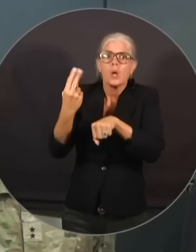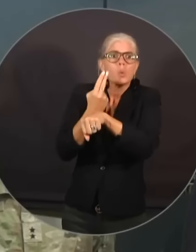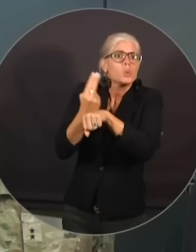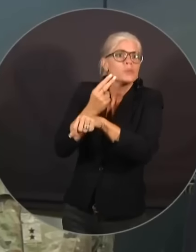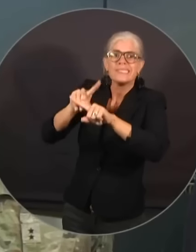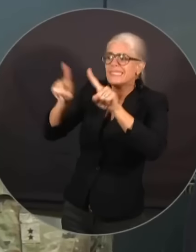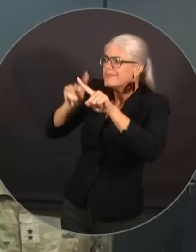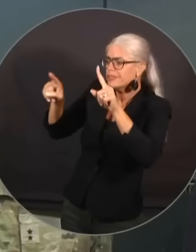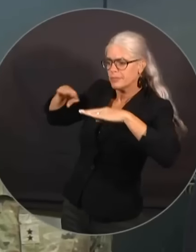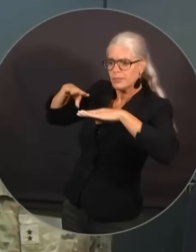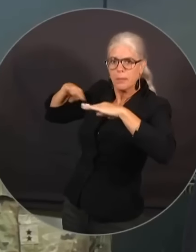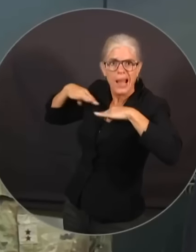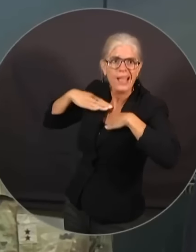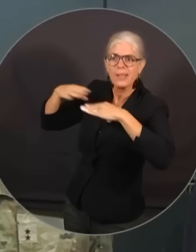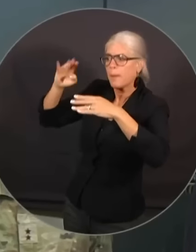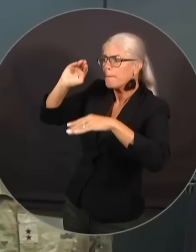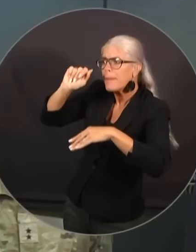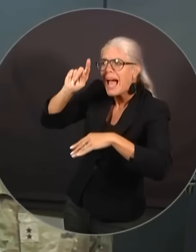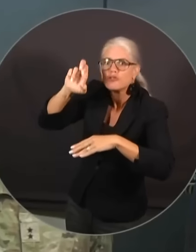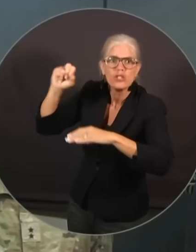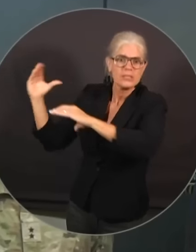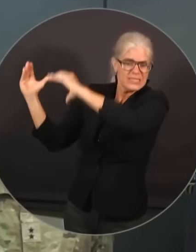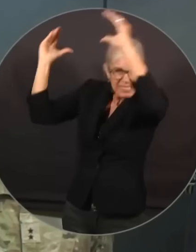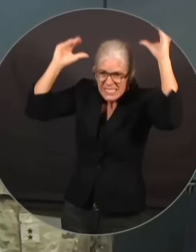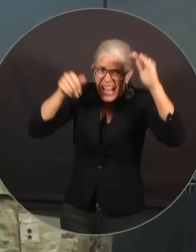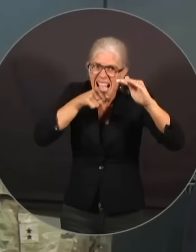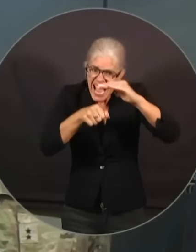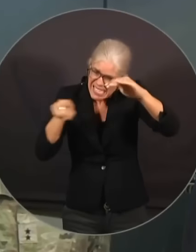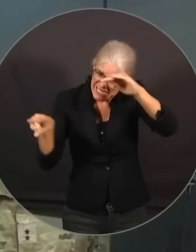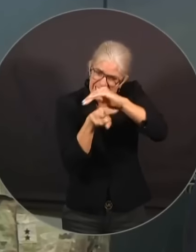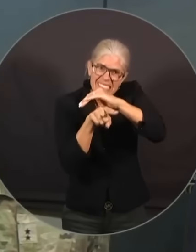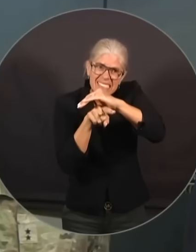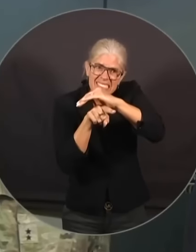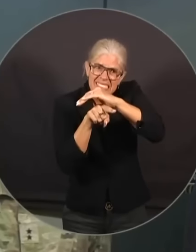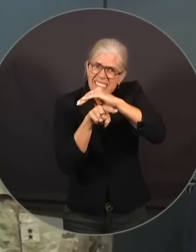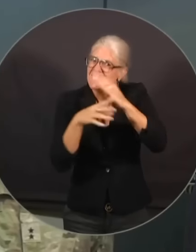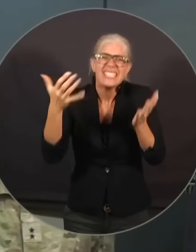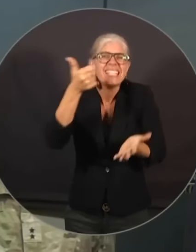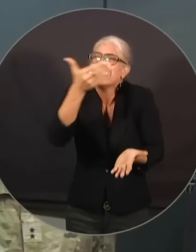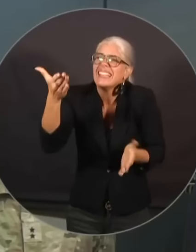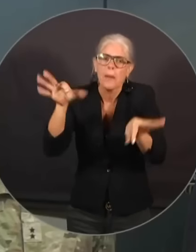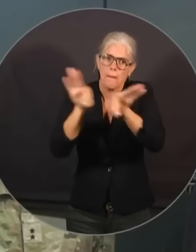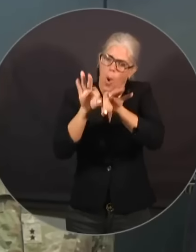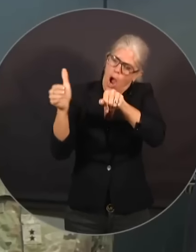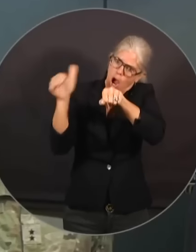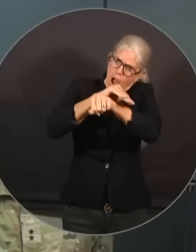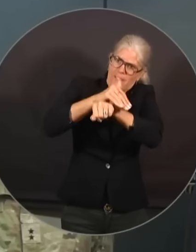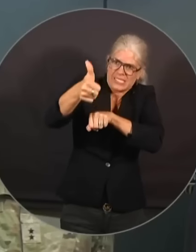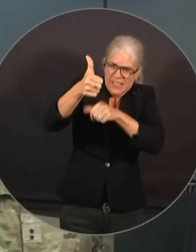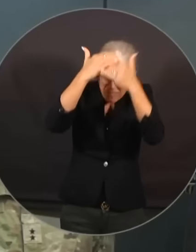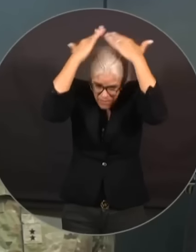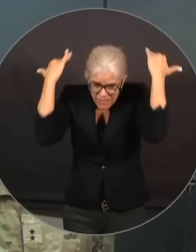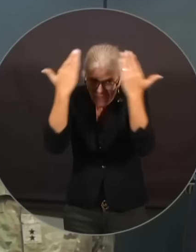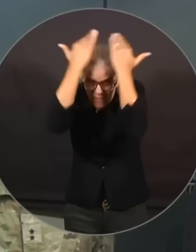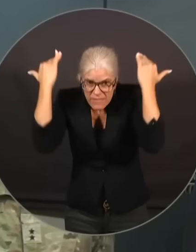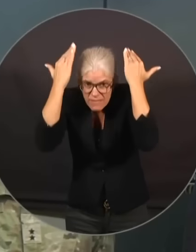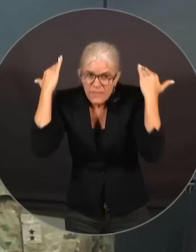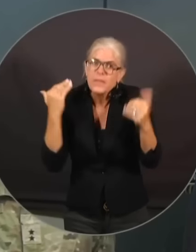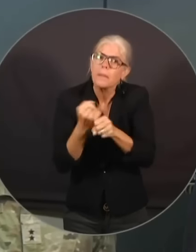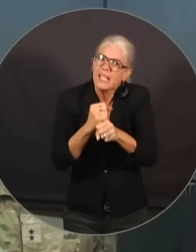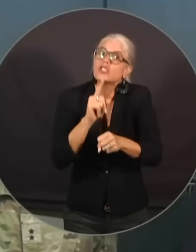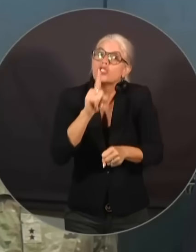Put heavy coats, pillows, blankets, any type of material that you can put there on top of yourself. Make sure you're doing that. That'll help